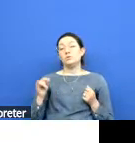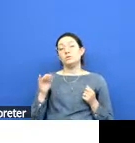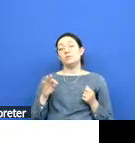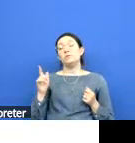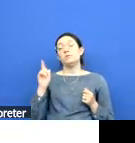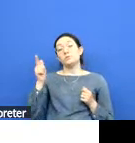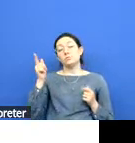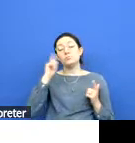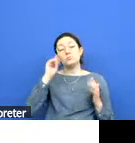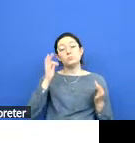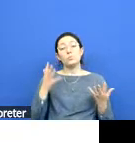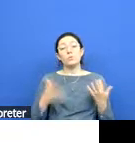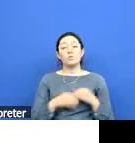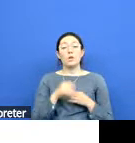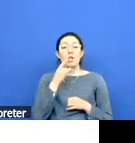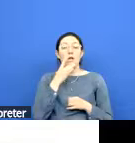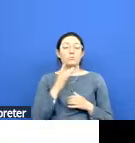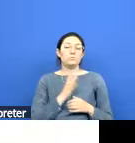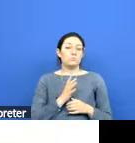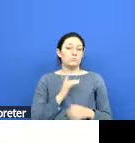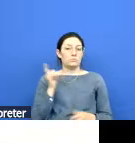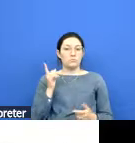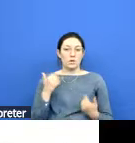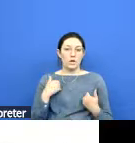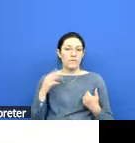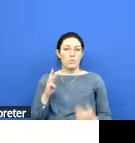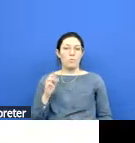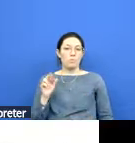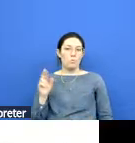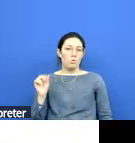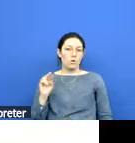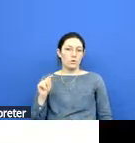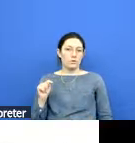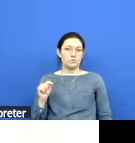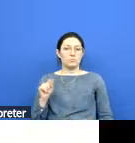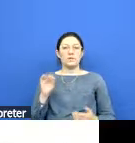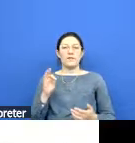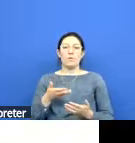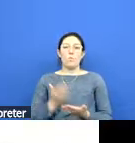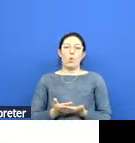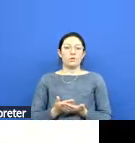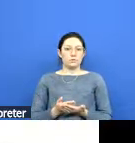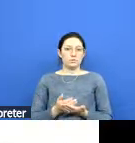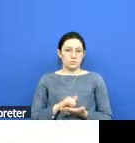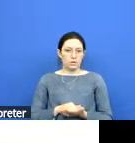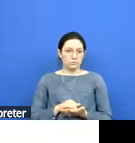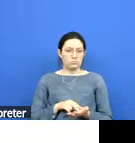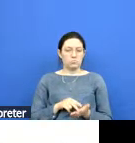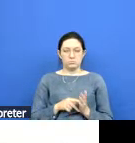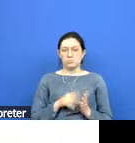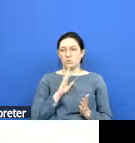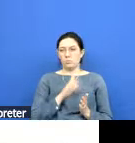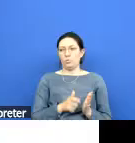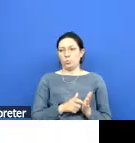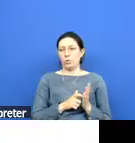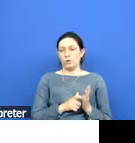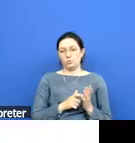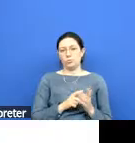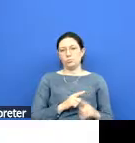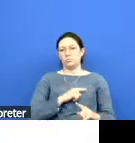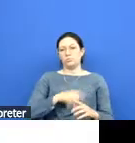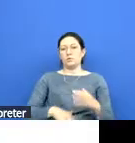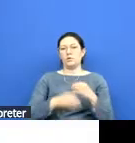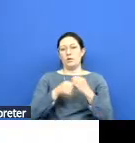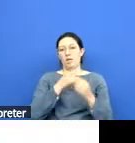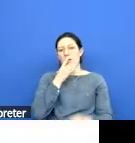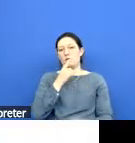that a light needs to be there, they call them warrants. If it warrants it, then they'll require it to go in. And